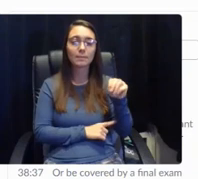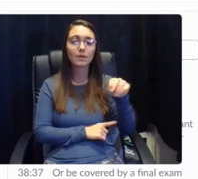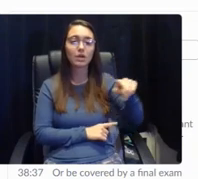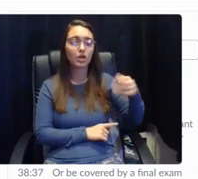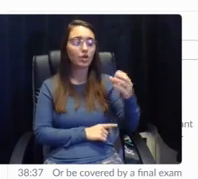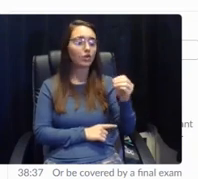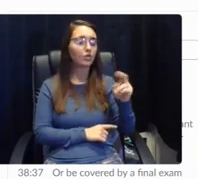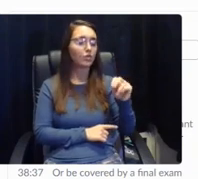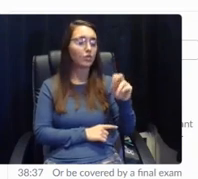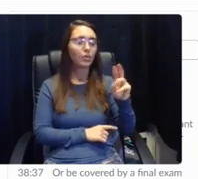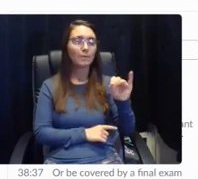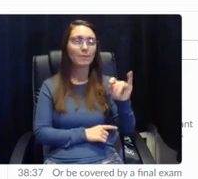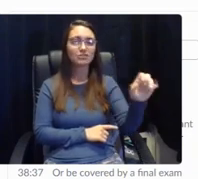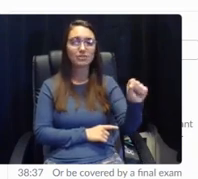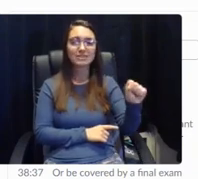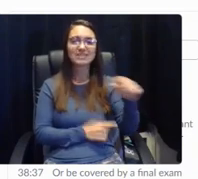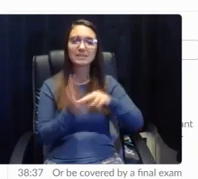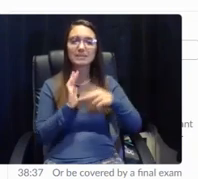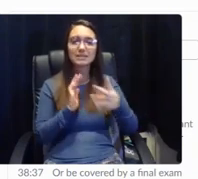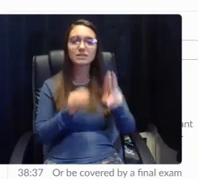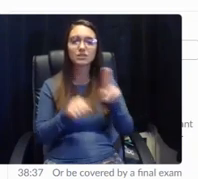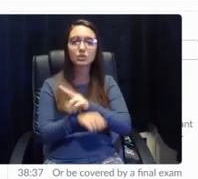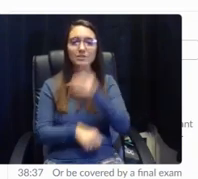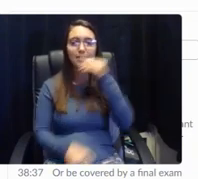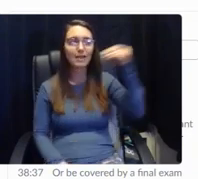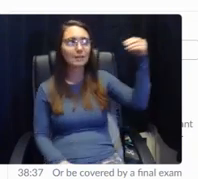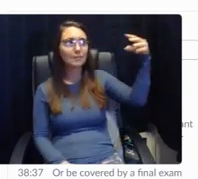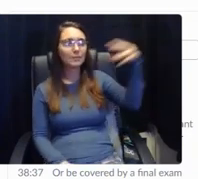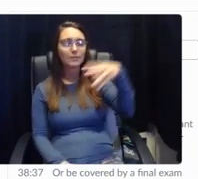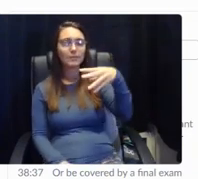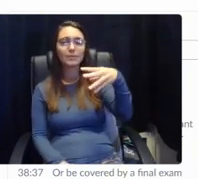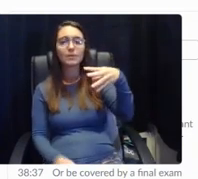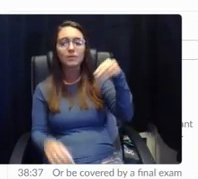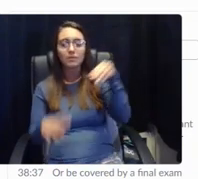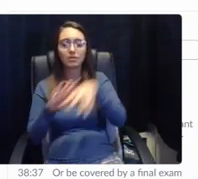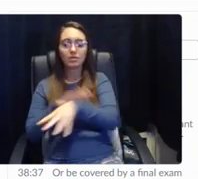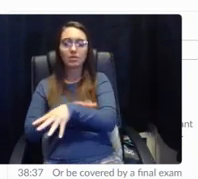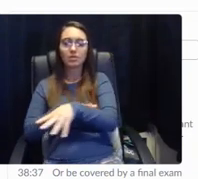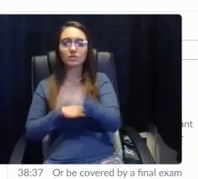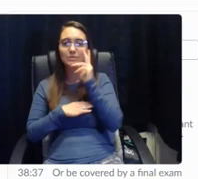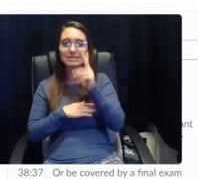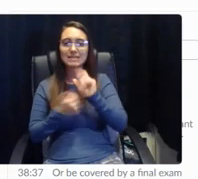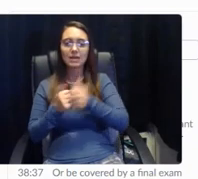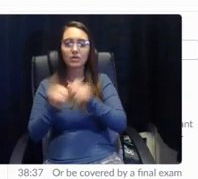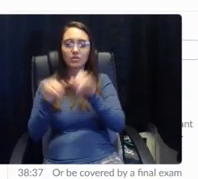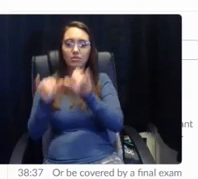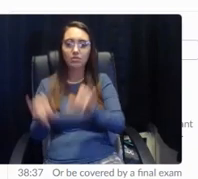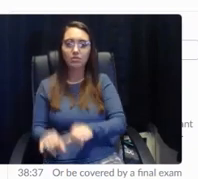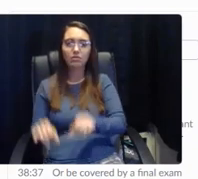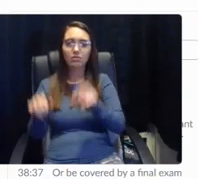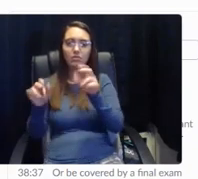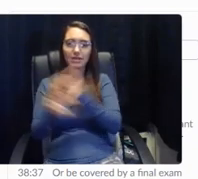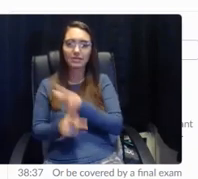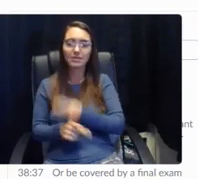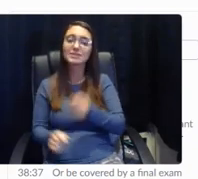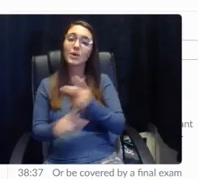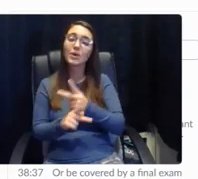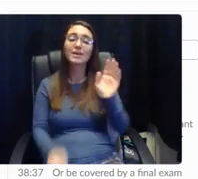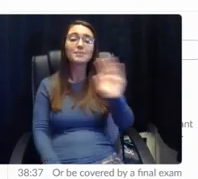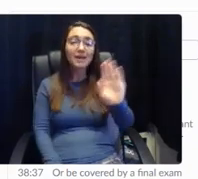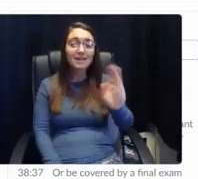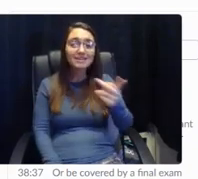light to do the analytical purpose characterization. Okay, take care.